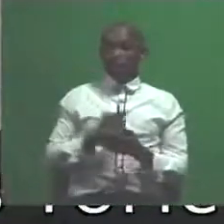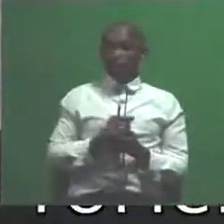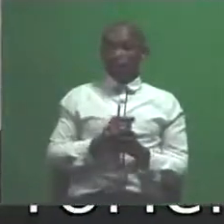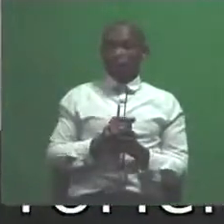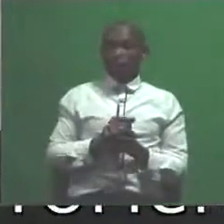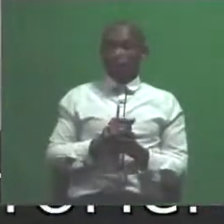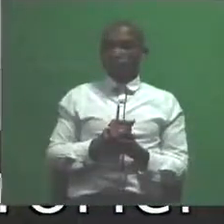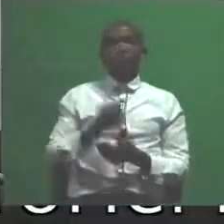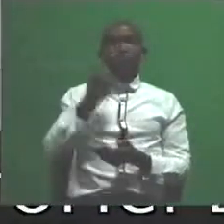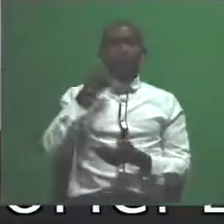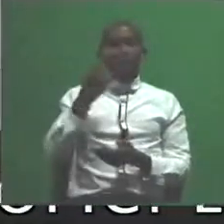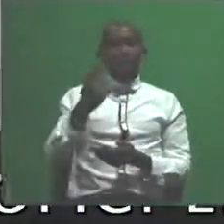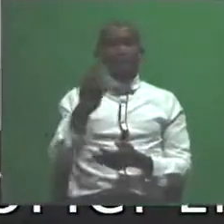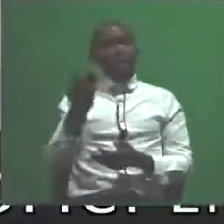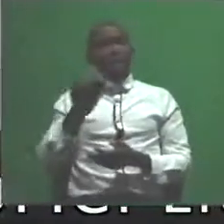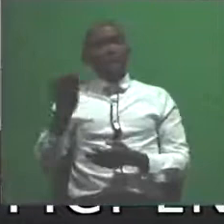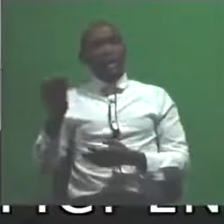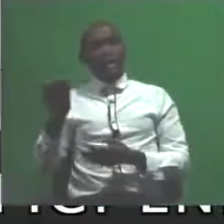another